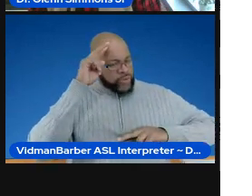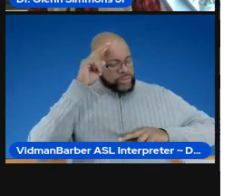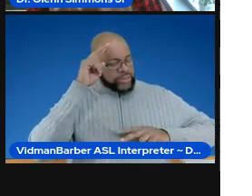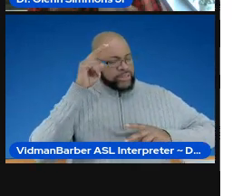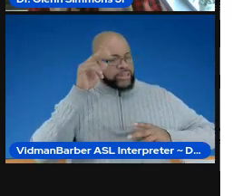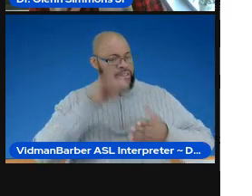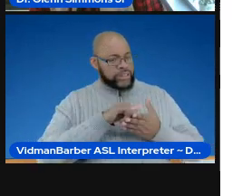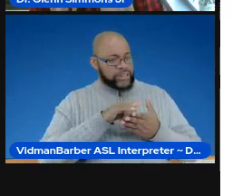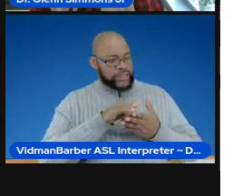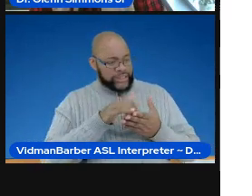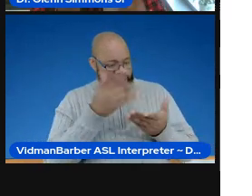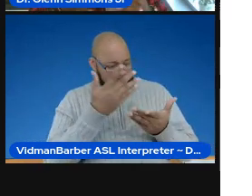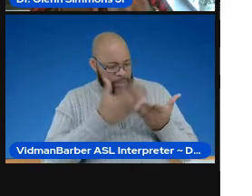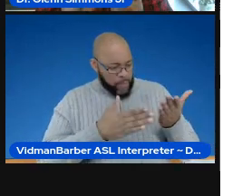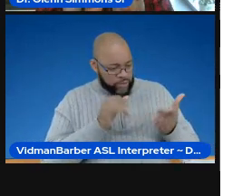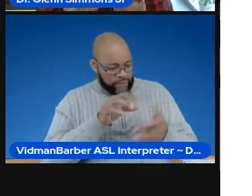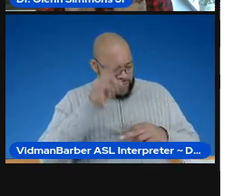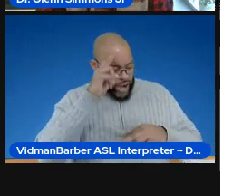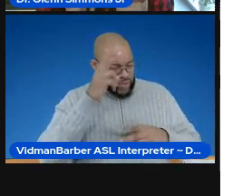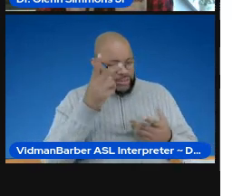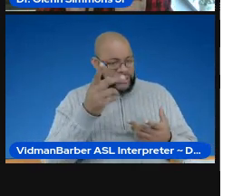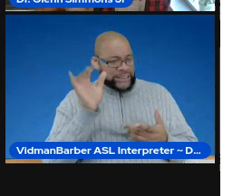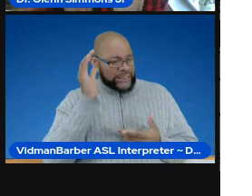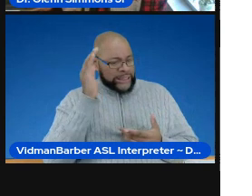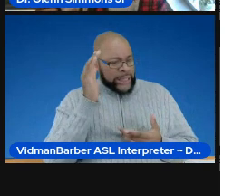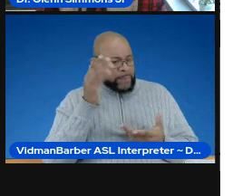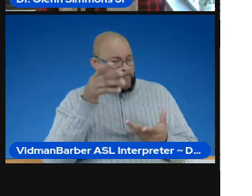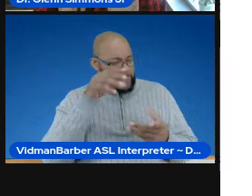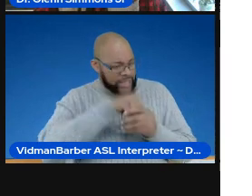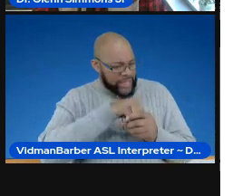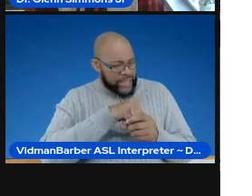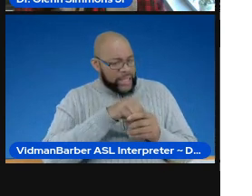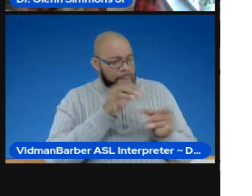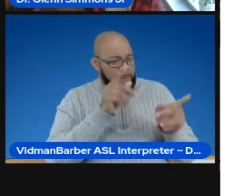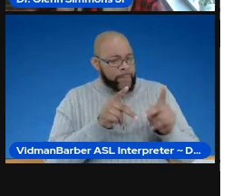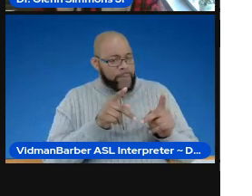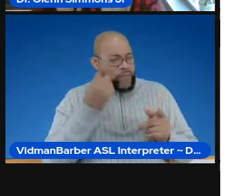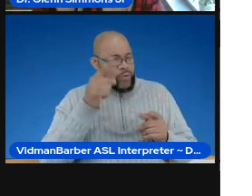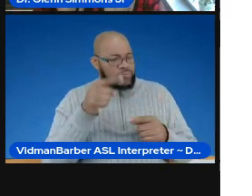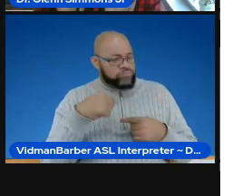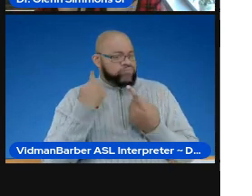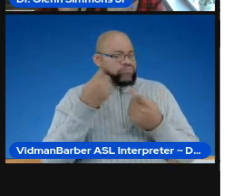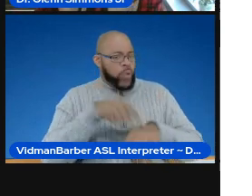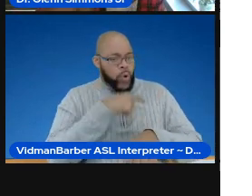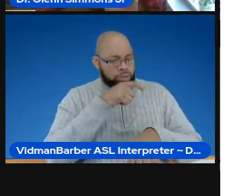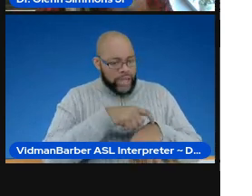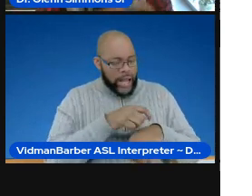viral particles or aspects of the virus, seem to be present in individuals for a significant period of